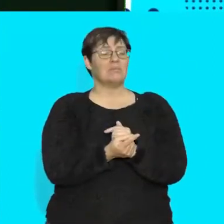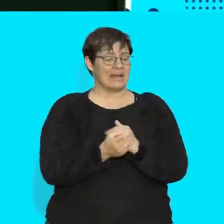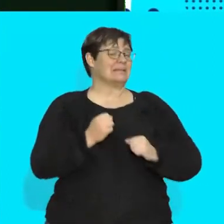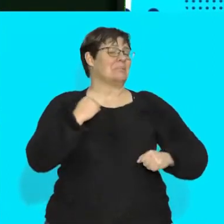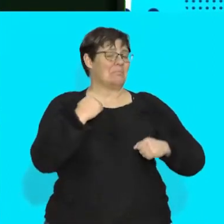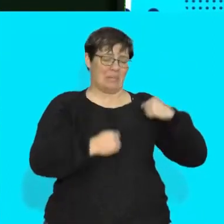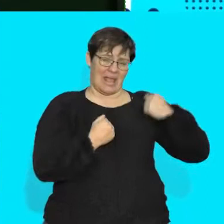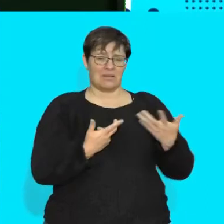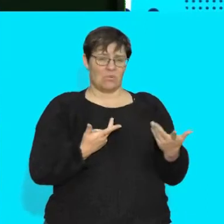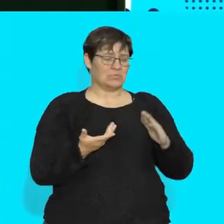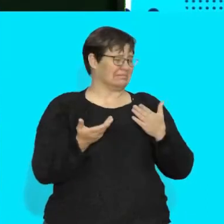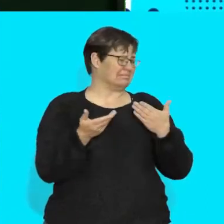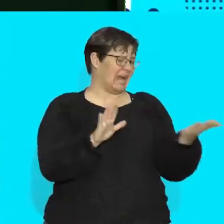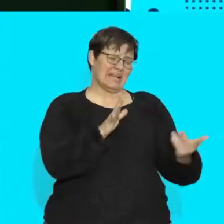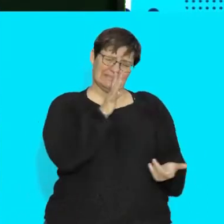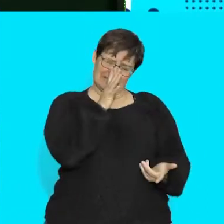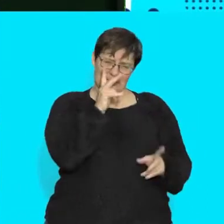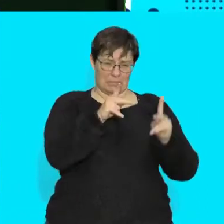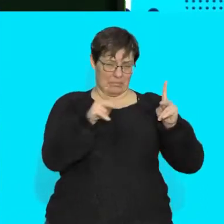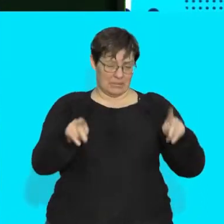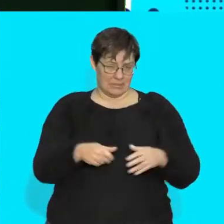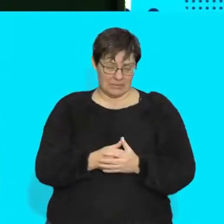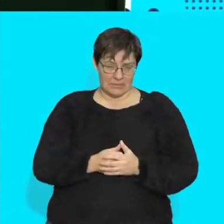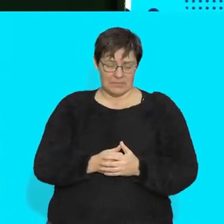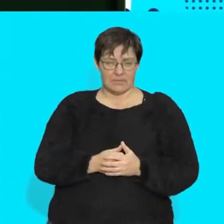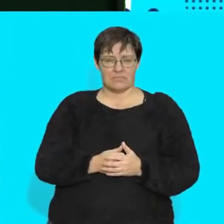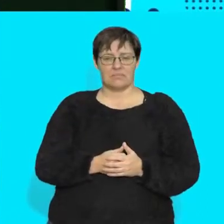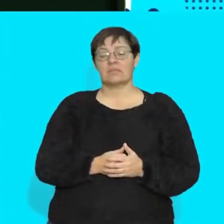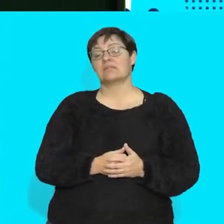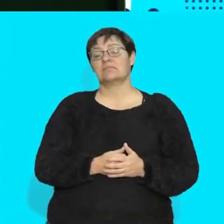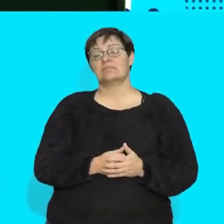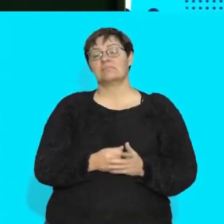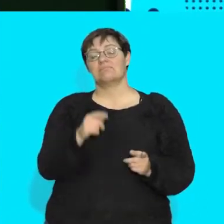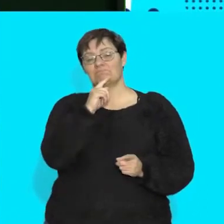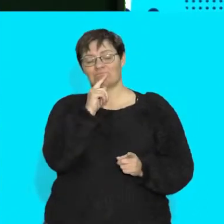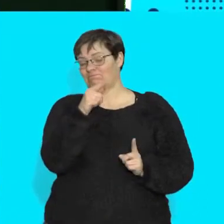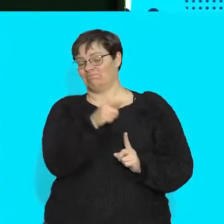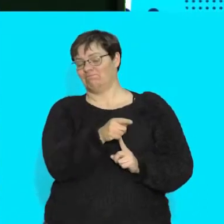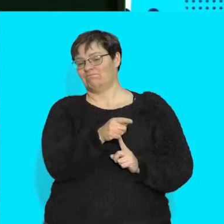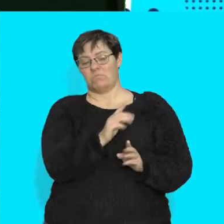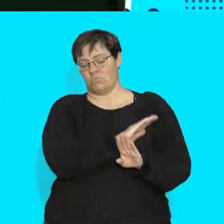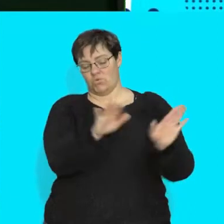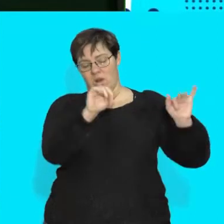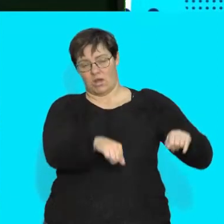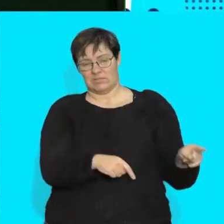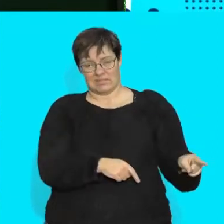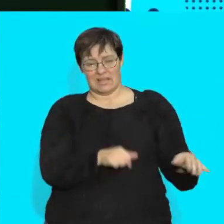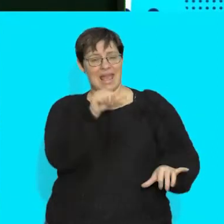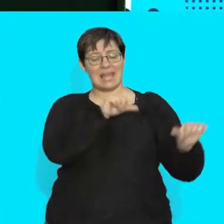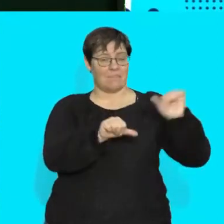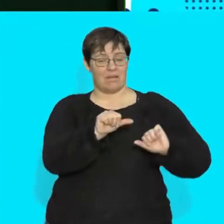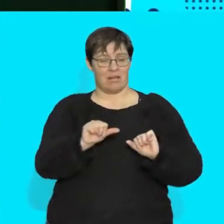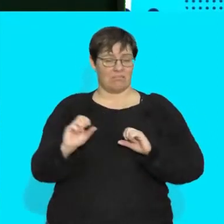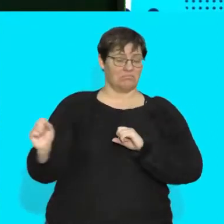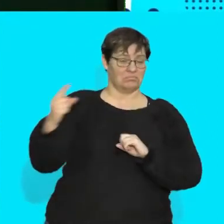painful and led to the death of lots of people. Something that's actually been curtailed and restricted, the use of chemical